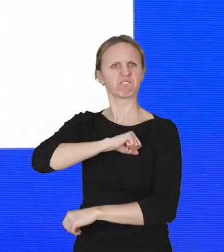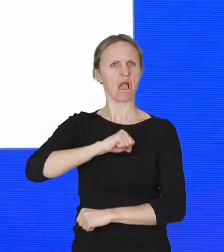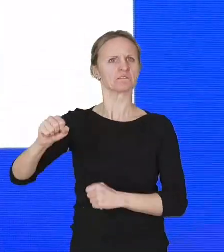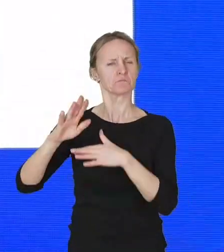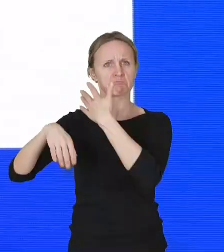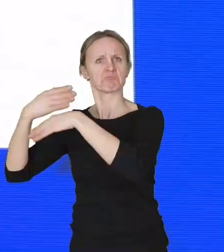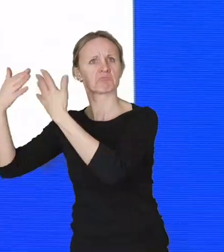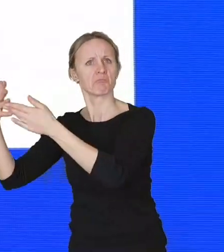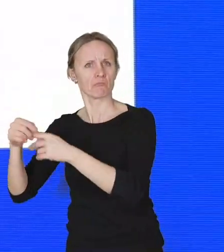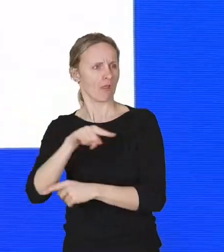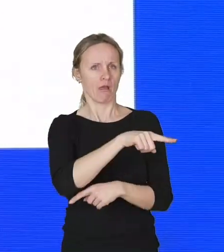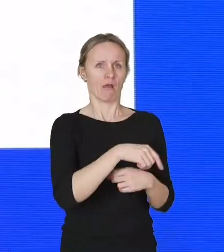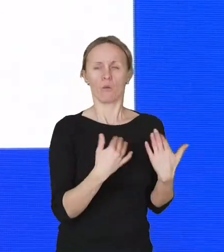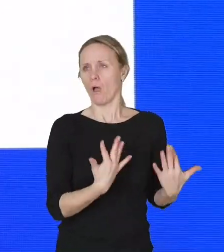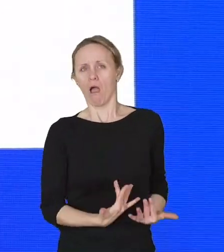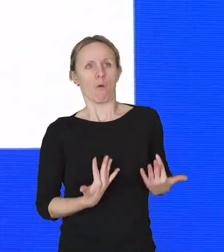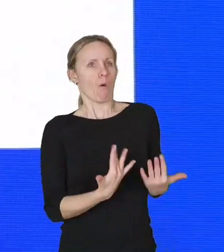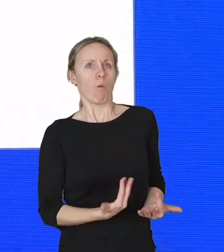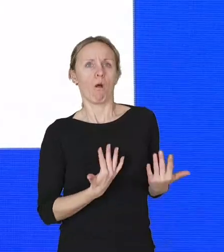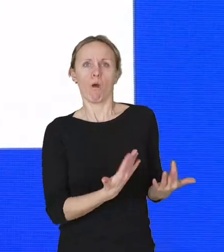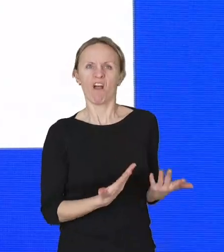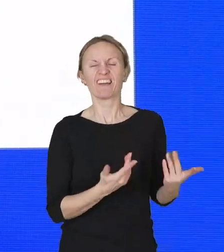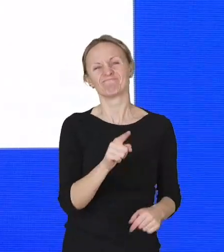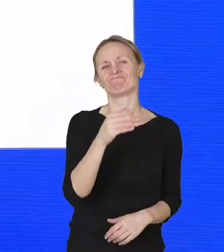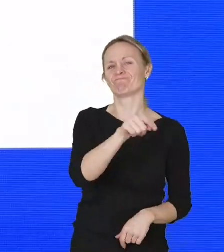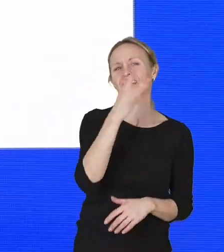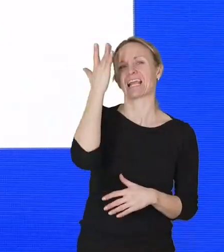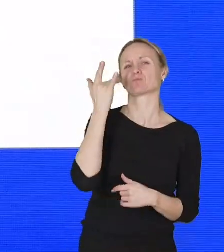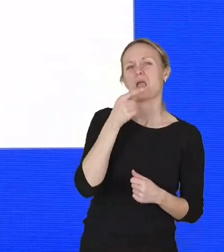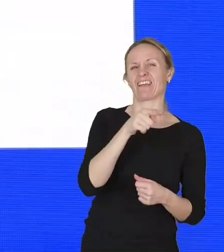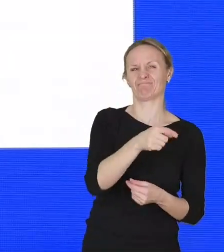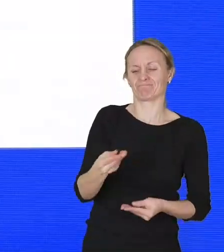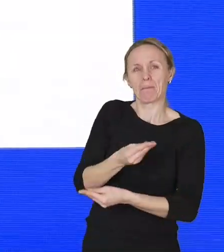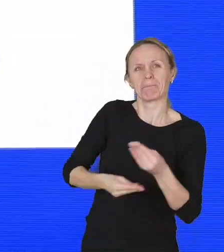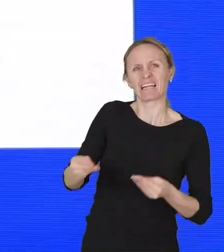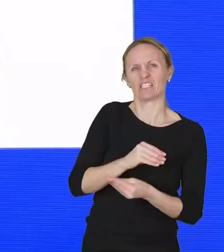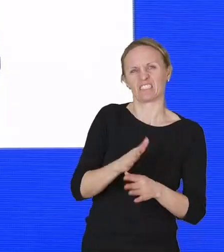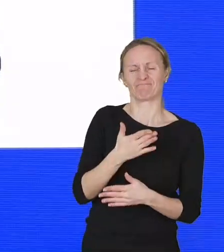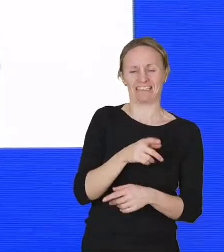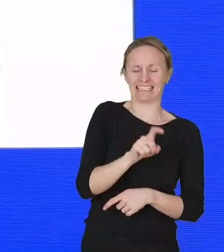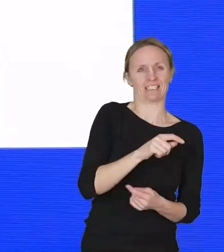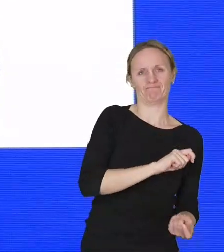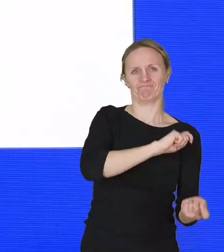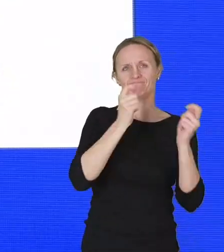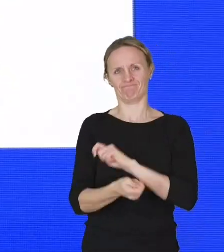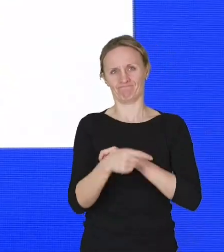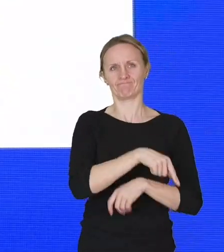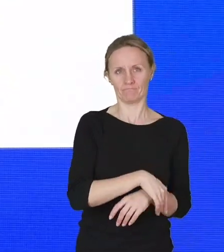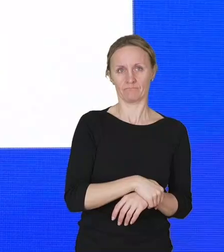12 months. In others, it's just 3, under the same rules. So what I think what we need to do here